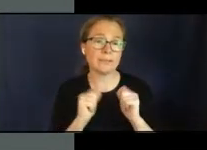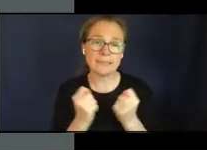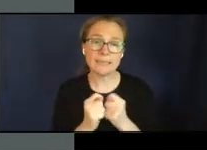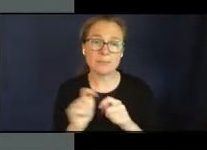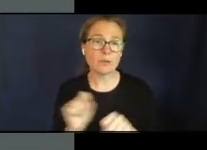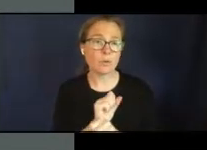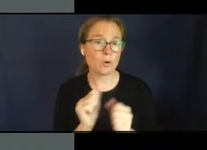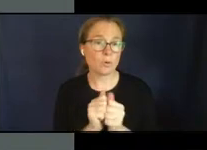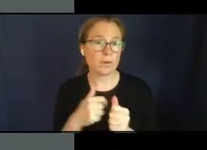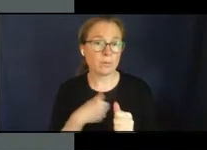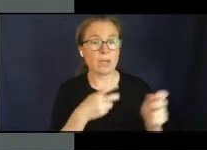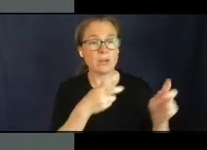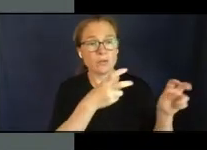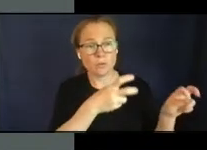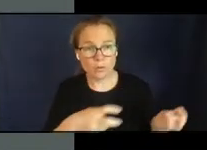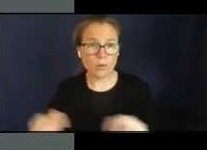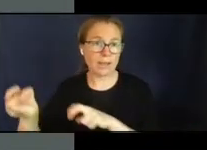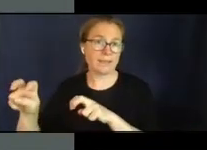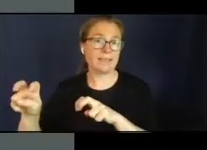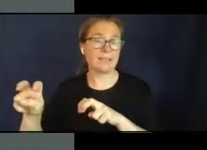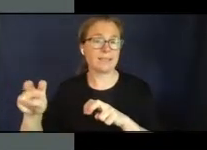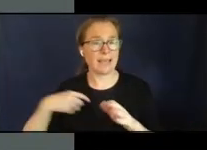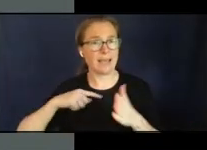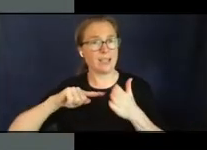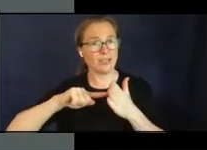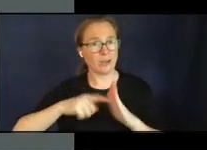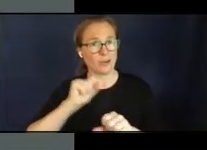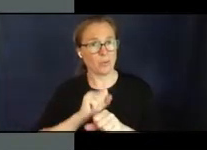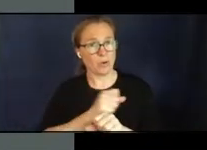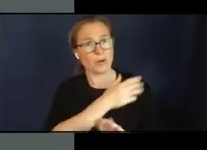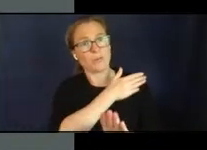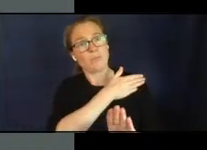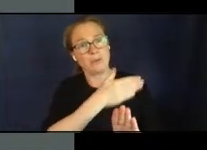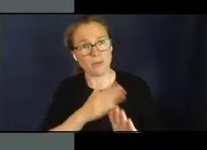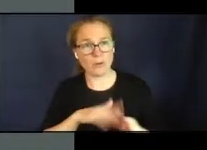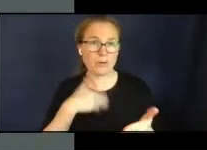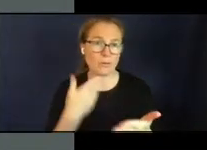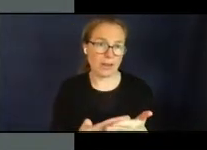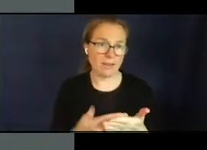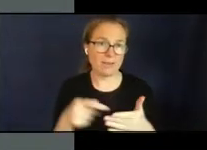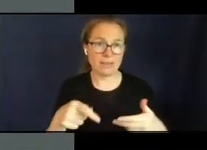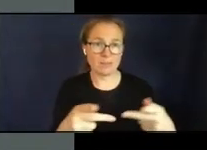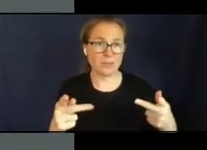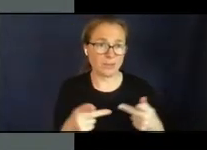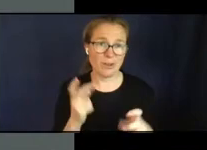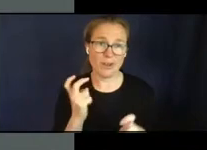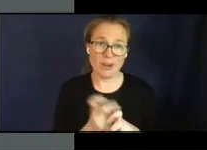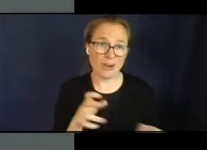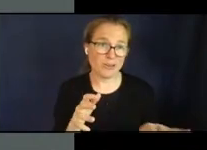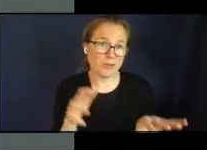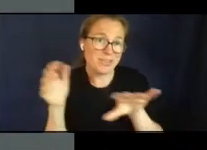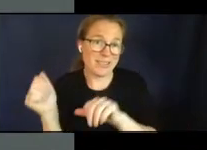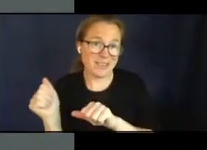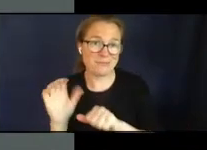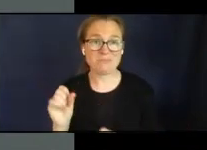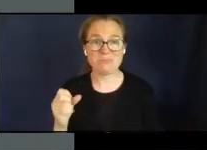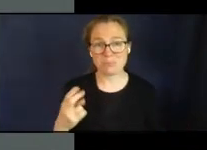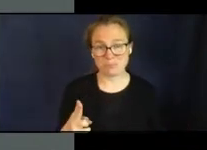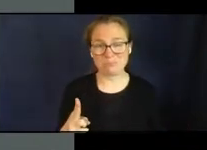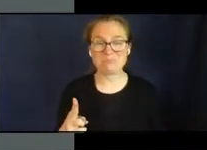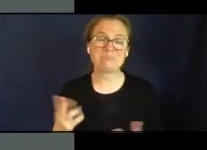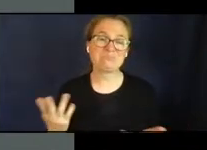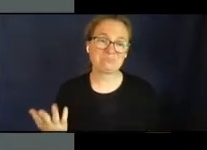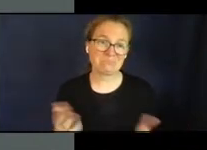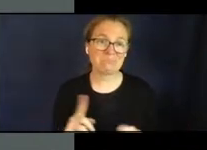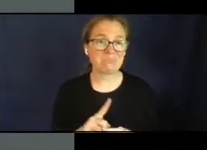that I started to work with before I was in this position. So it's hard to leave OHSU, but I will say that I have been married to